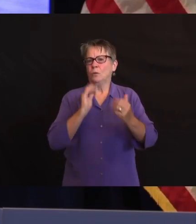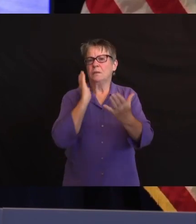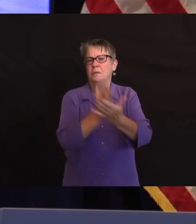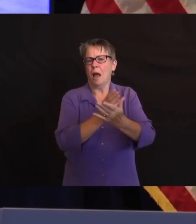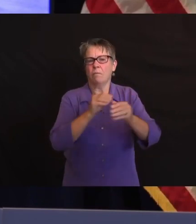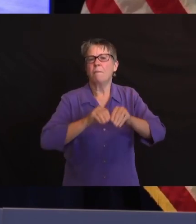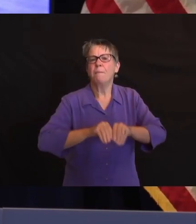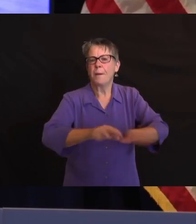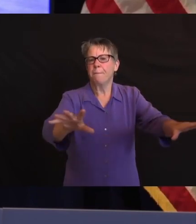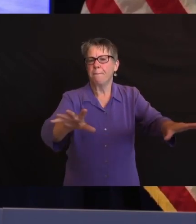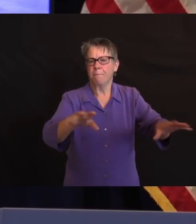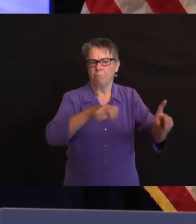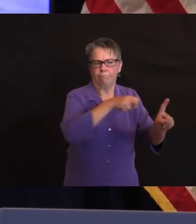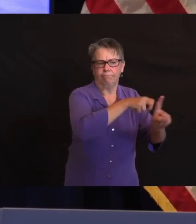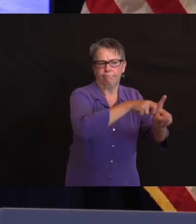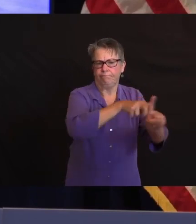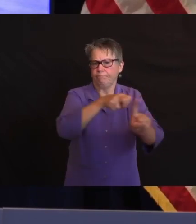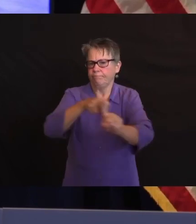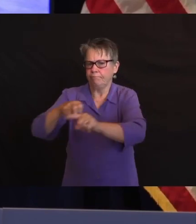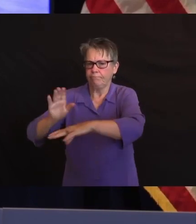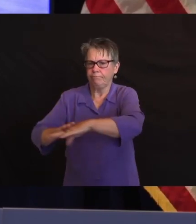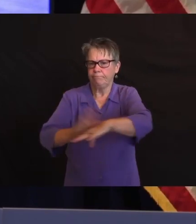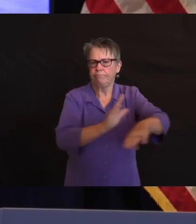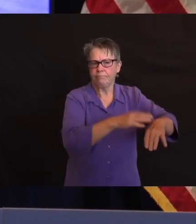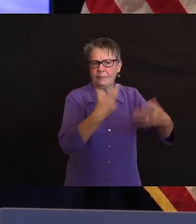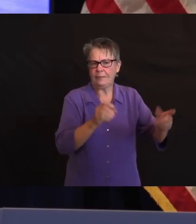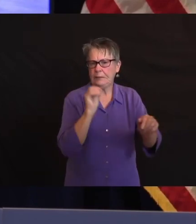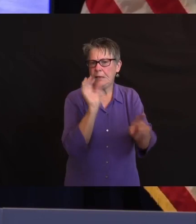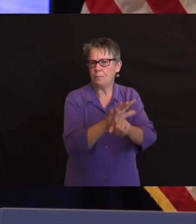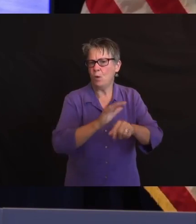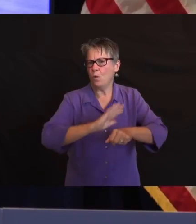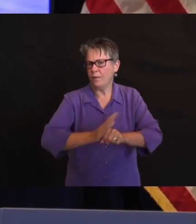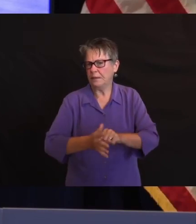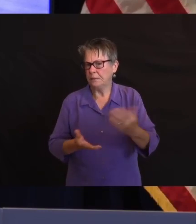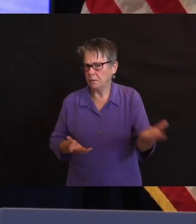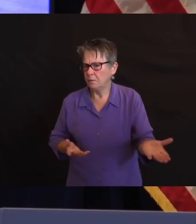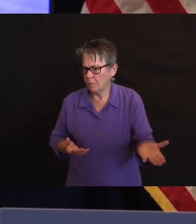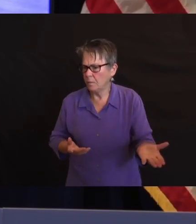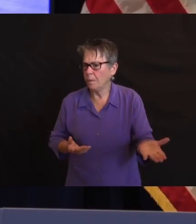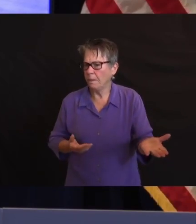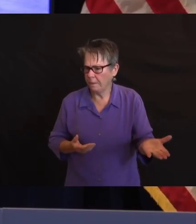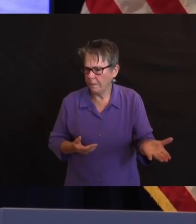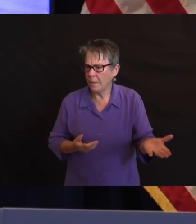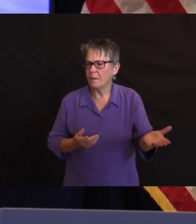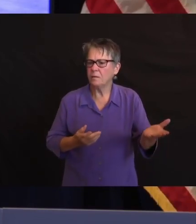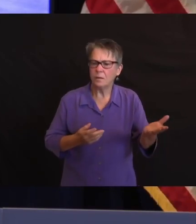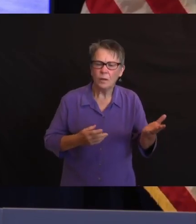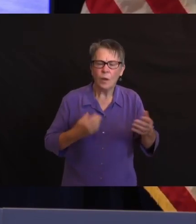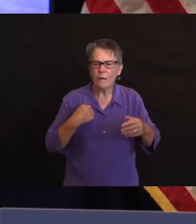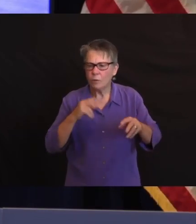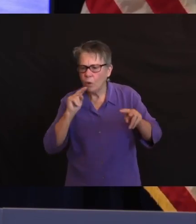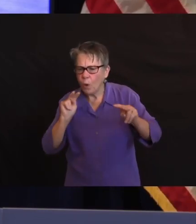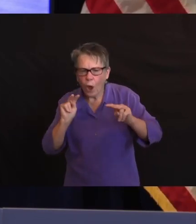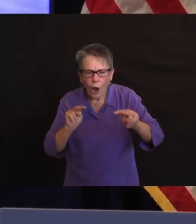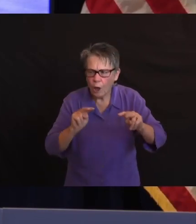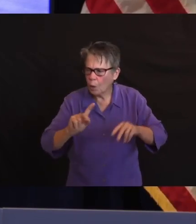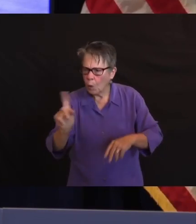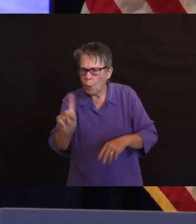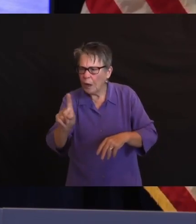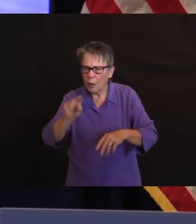to identify other areas of the state that may be experiencing an uptick. As part of